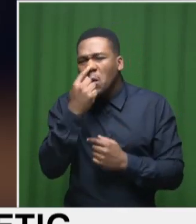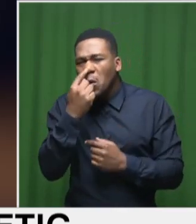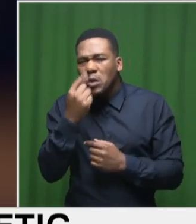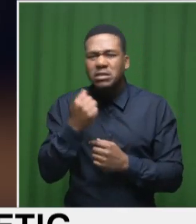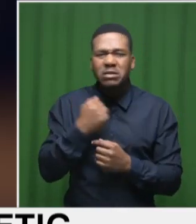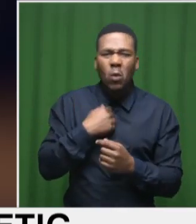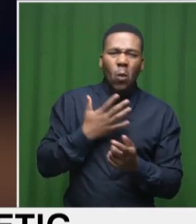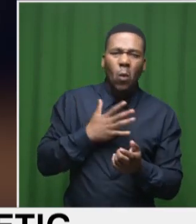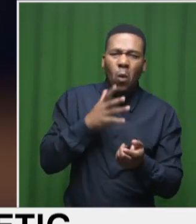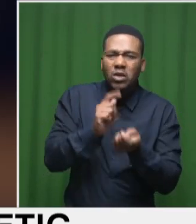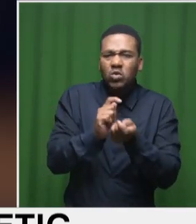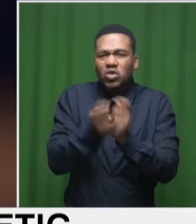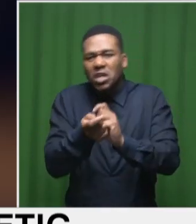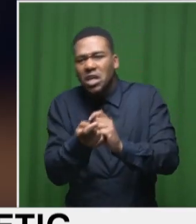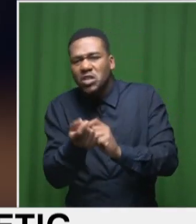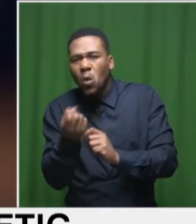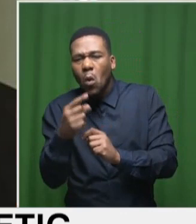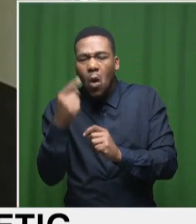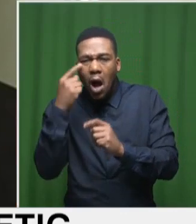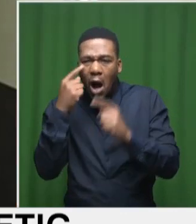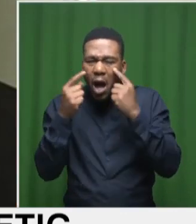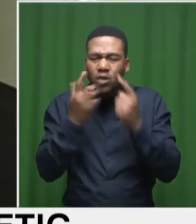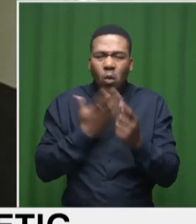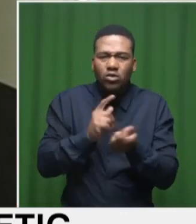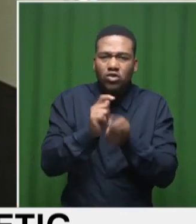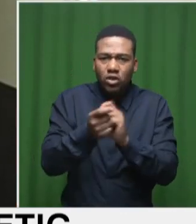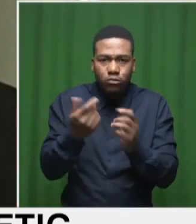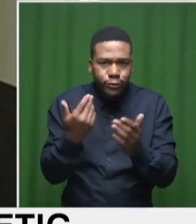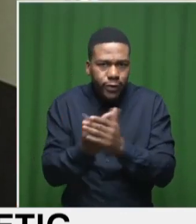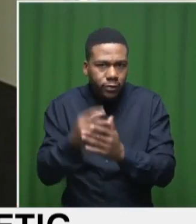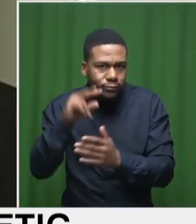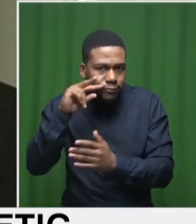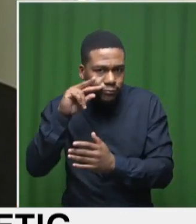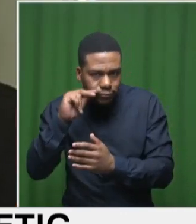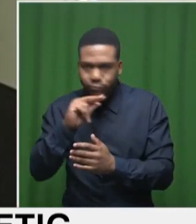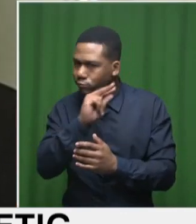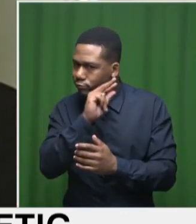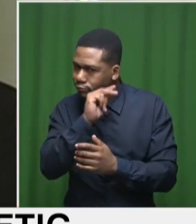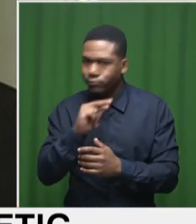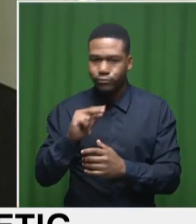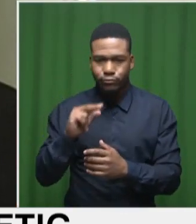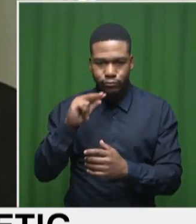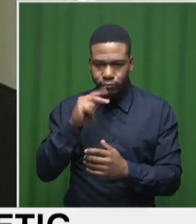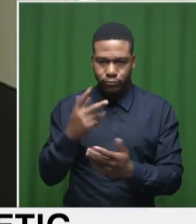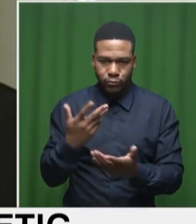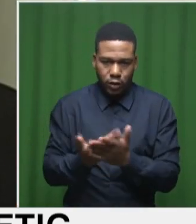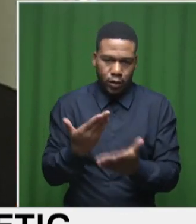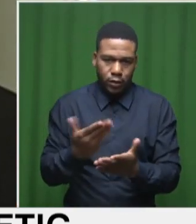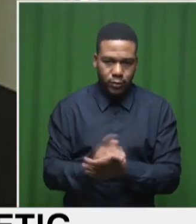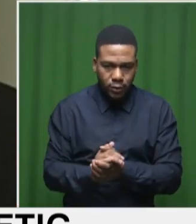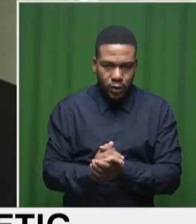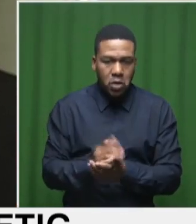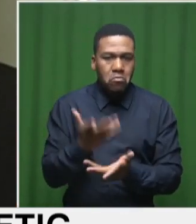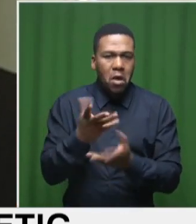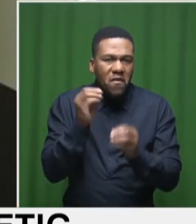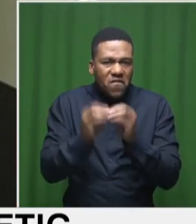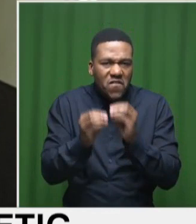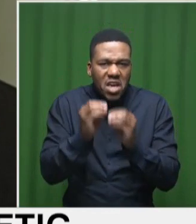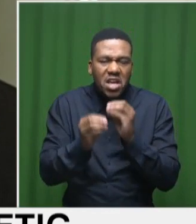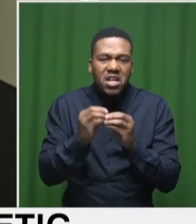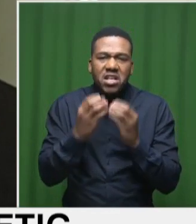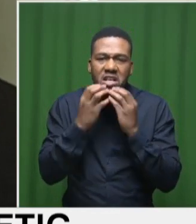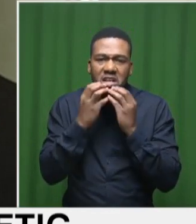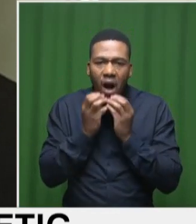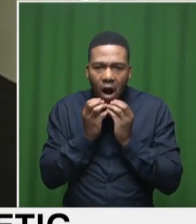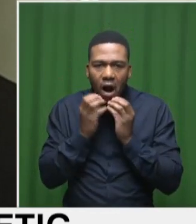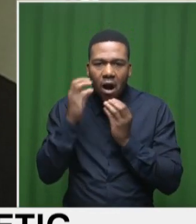we can use fillers to rectify small problems in those areas. Or if we want enhanced lips or cheekbones or jawbones, that's where we would